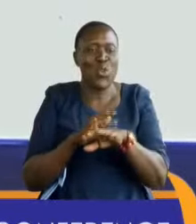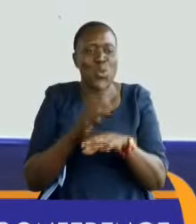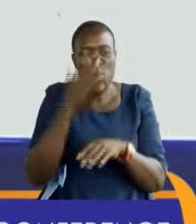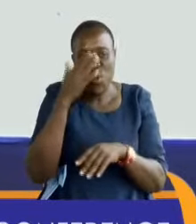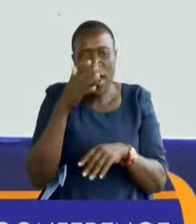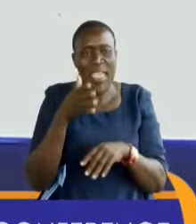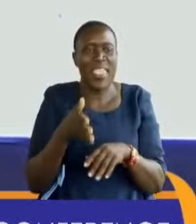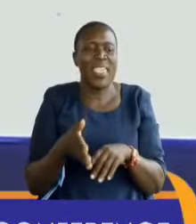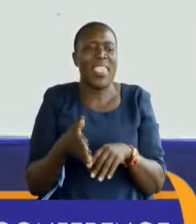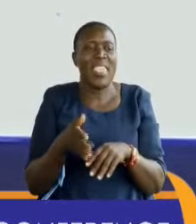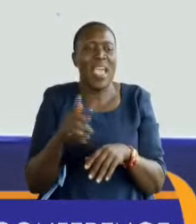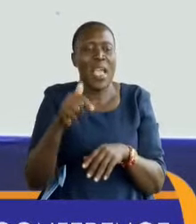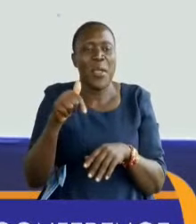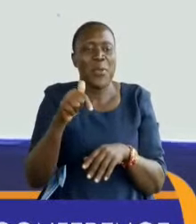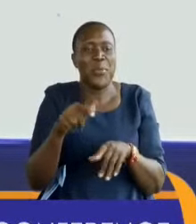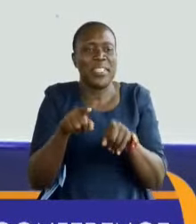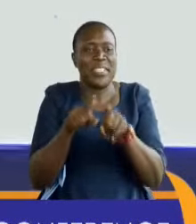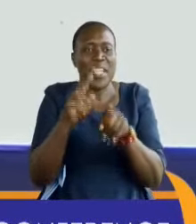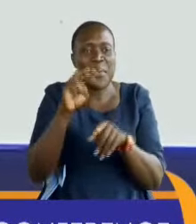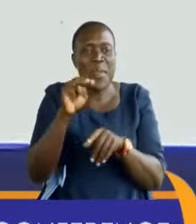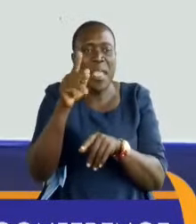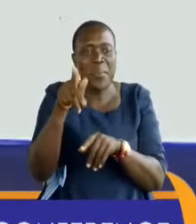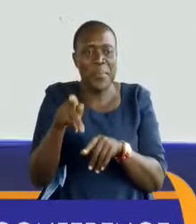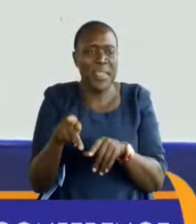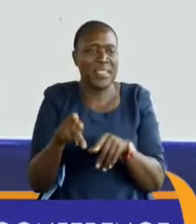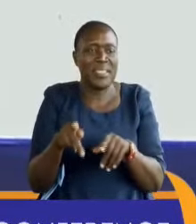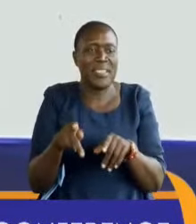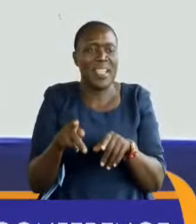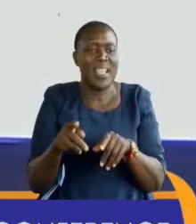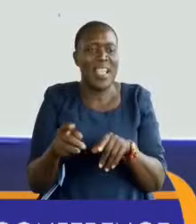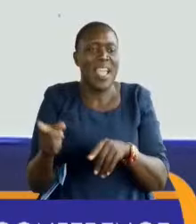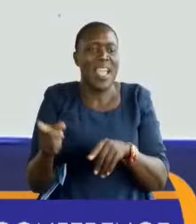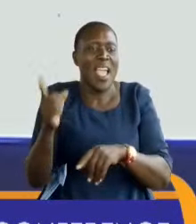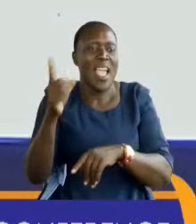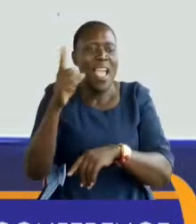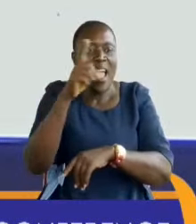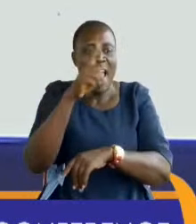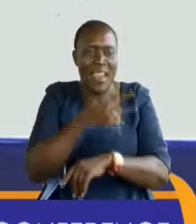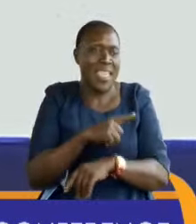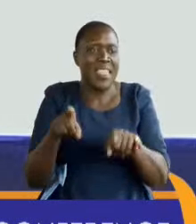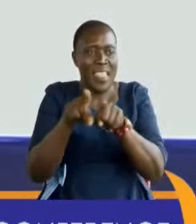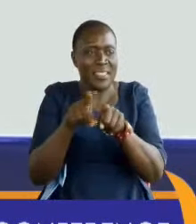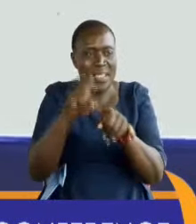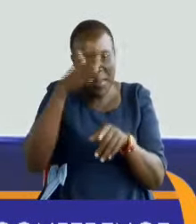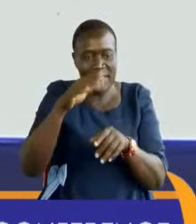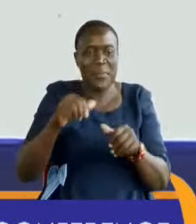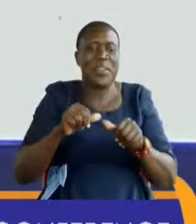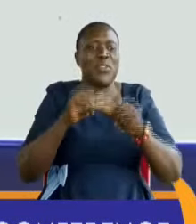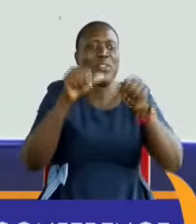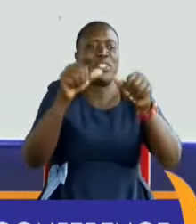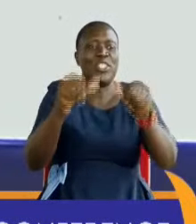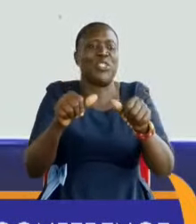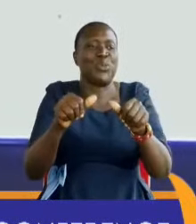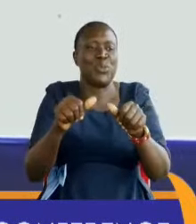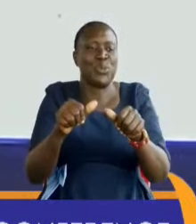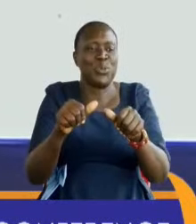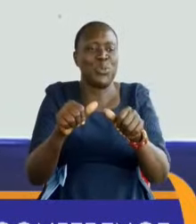here as members of parliament on a day that parliament sits. One of the facets you need